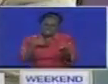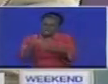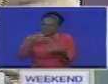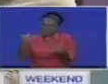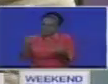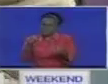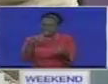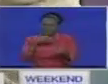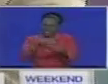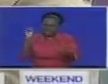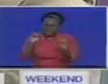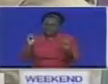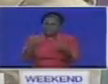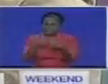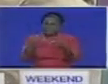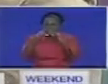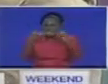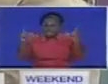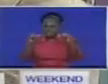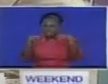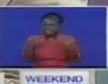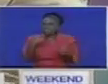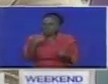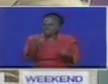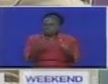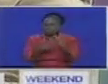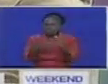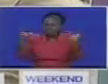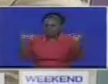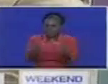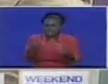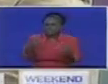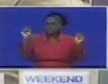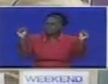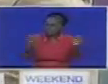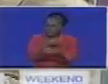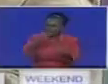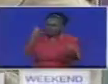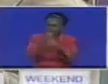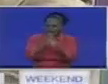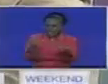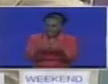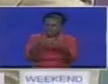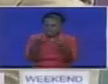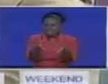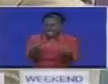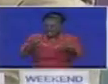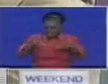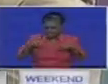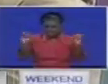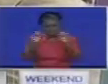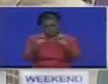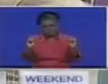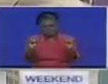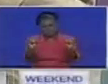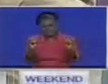difference. But it's my statement to the party that you just cannot do business like this. It's unacceptable for